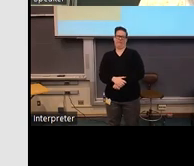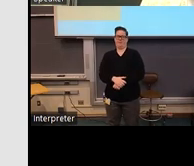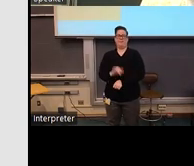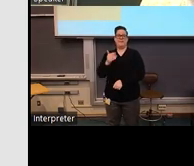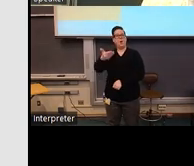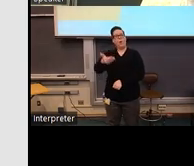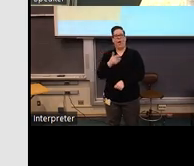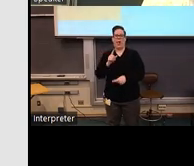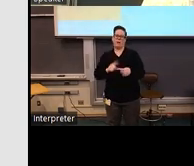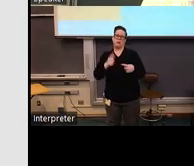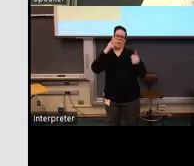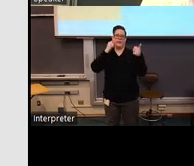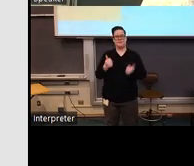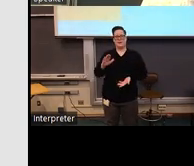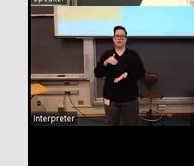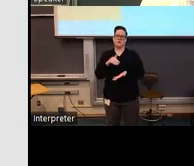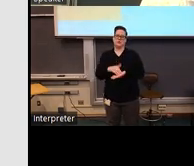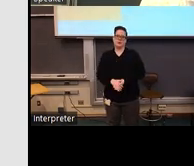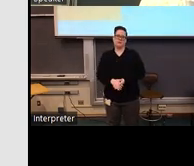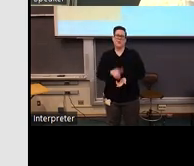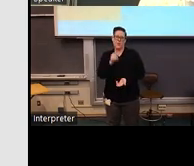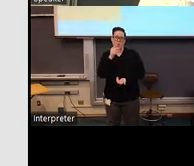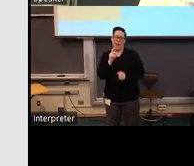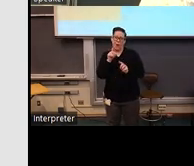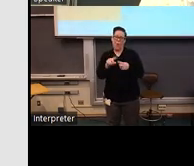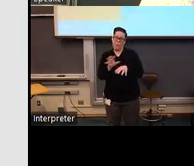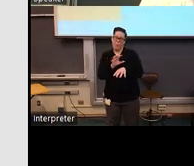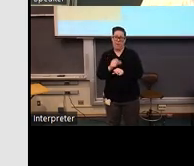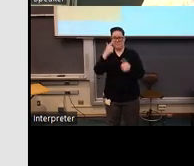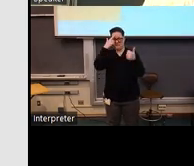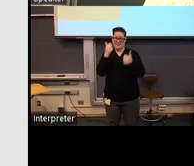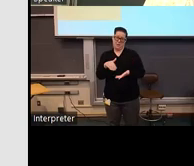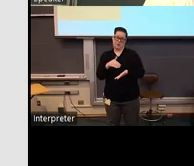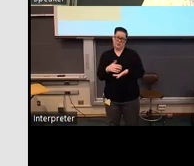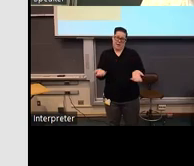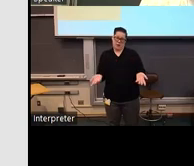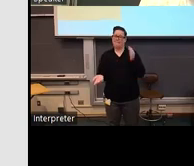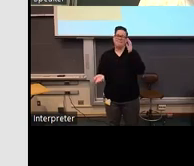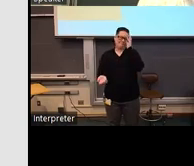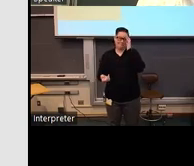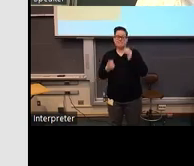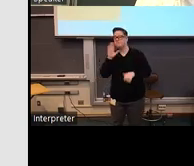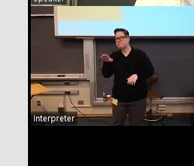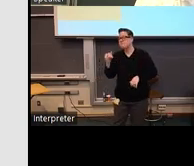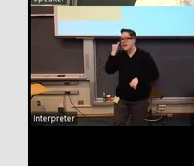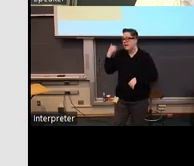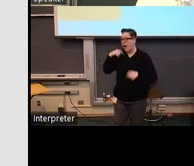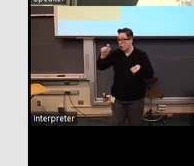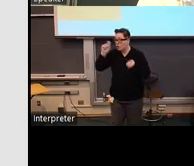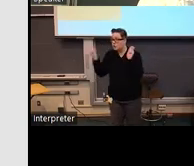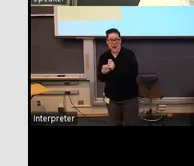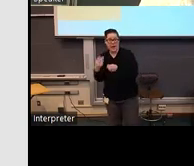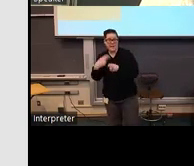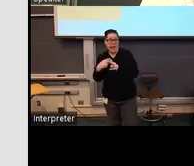to the dementia center. Who wants an appointment at the dementia center? So what I tell them is, if I could change the name of our